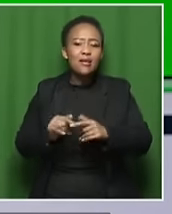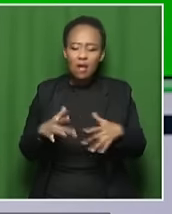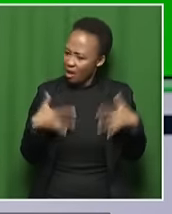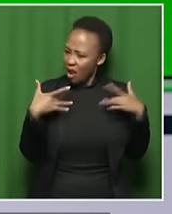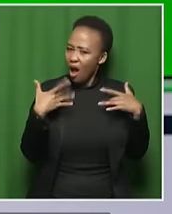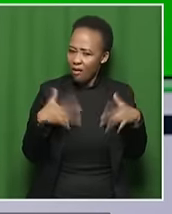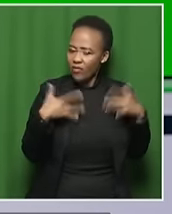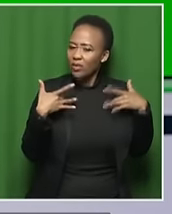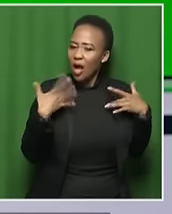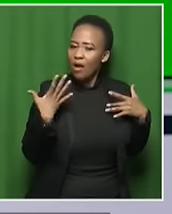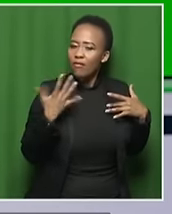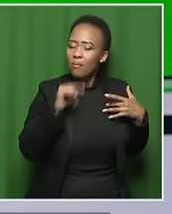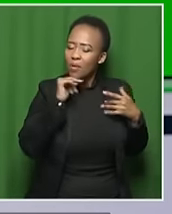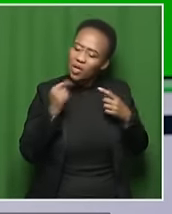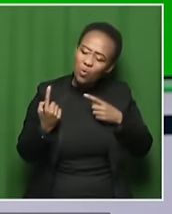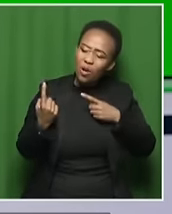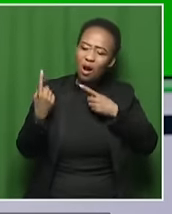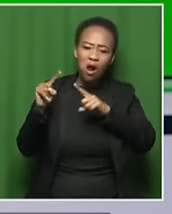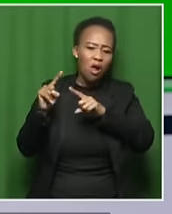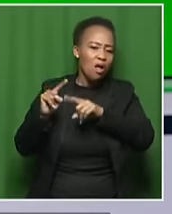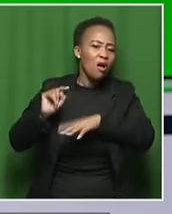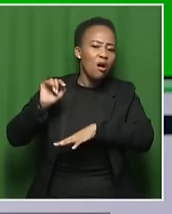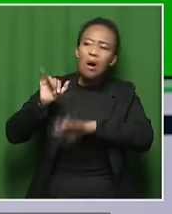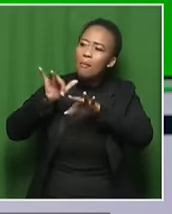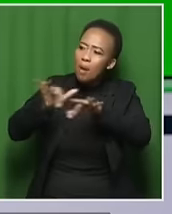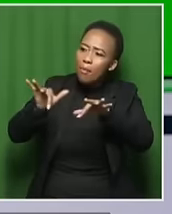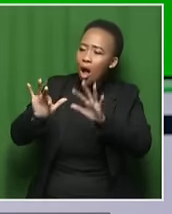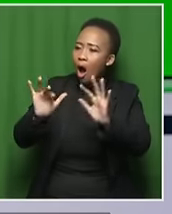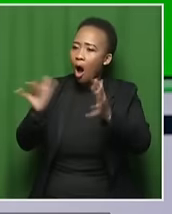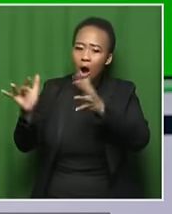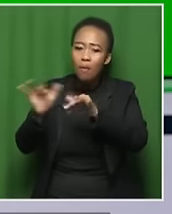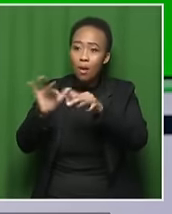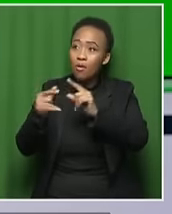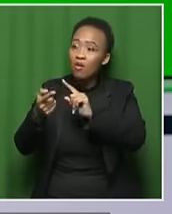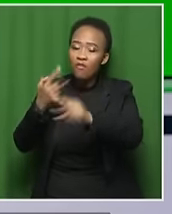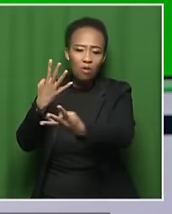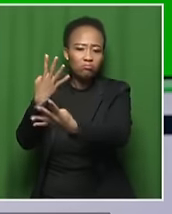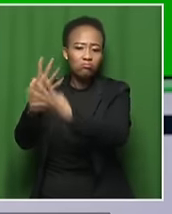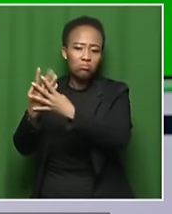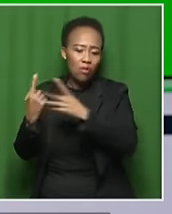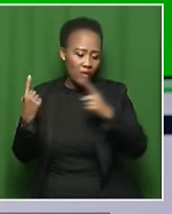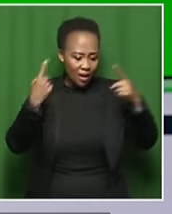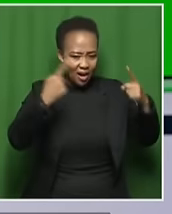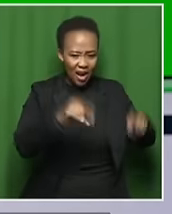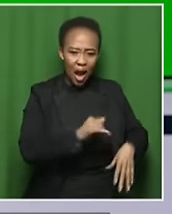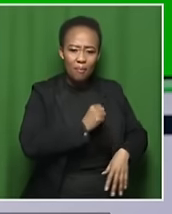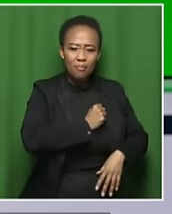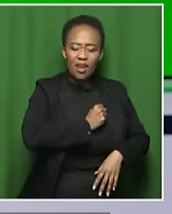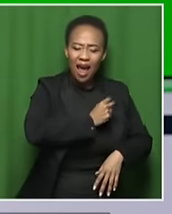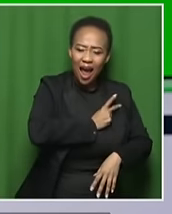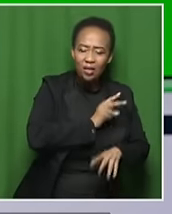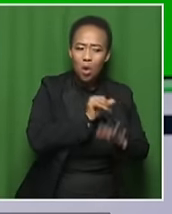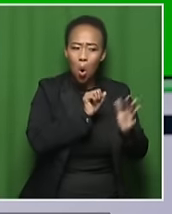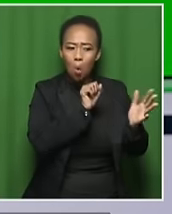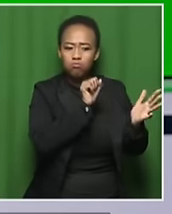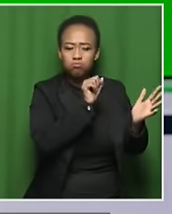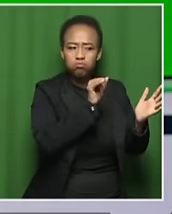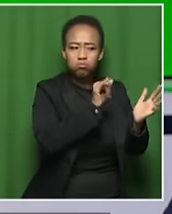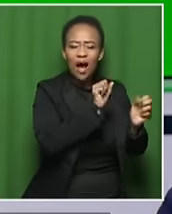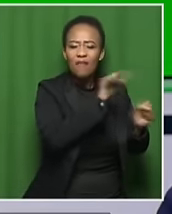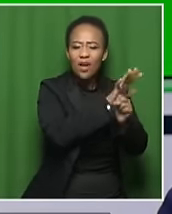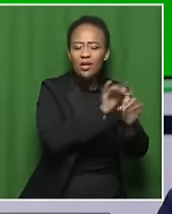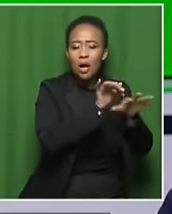the key, so that people cannot come out of prison and hurt law-abiding South Africans again just because our prison system is too